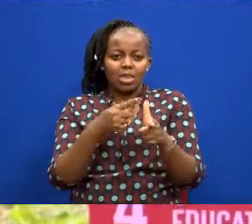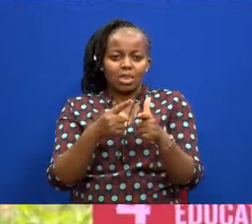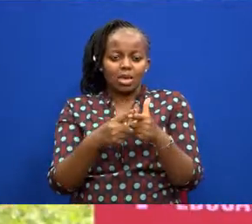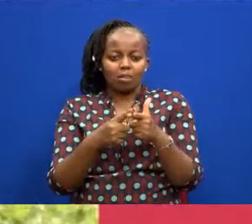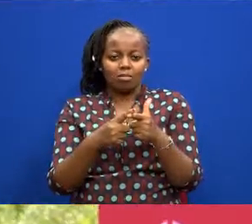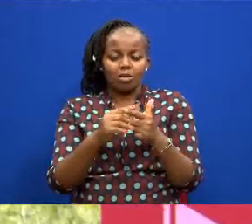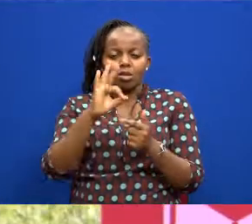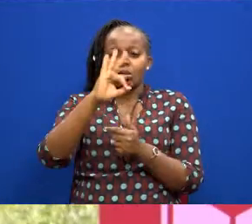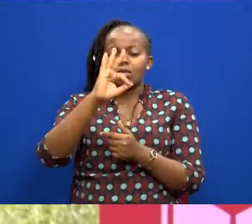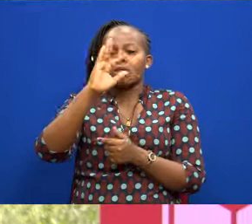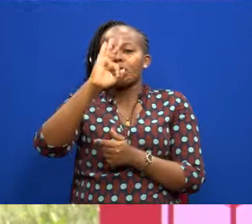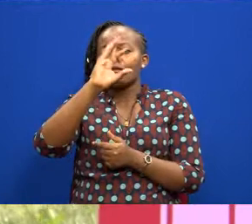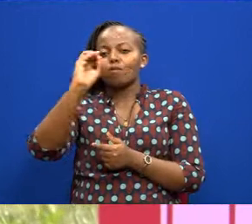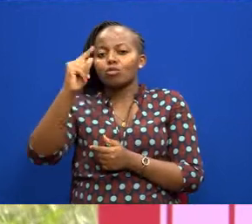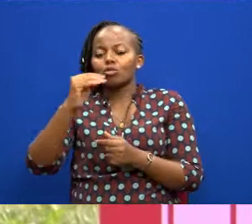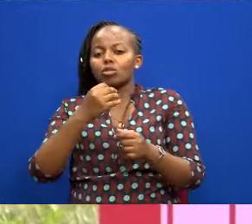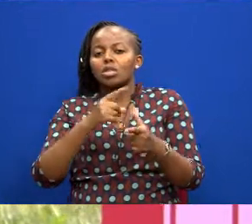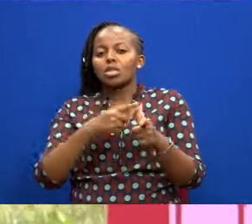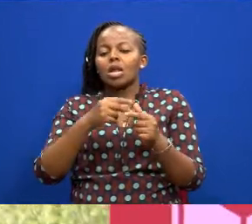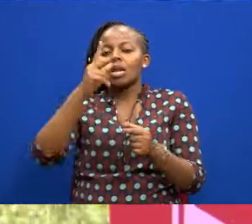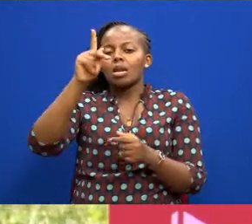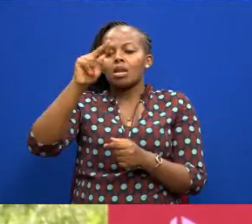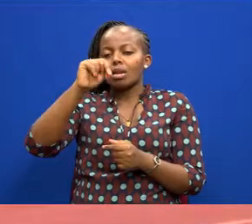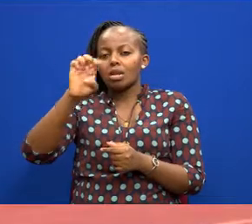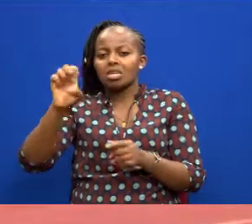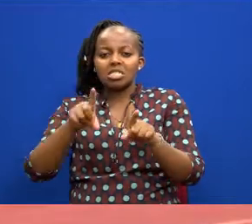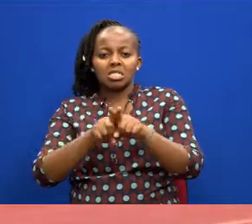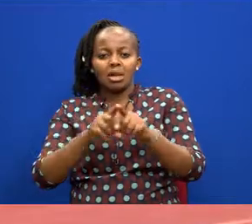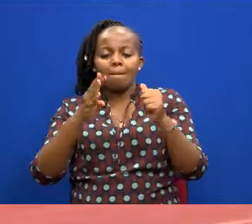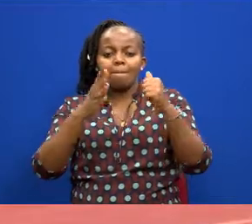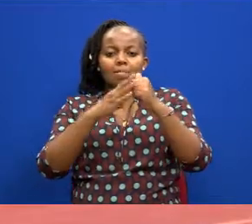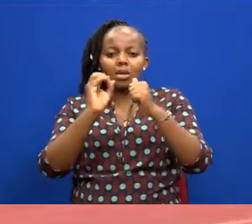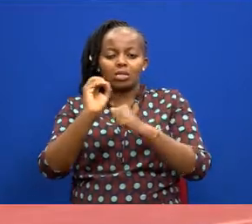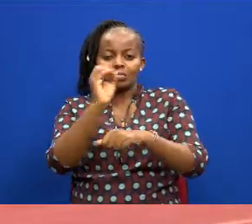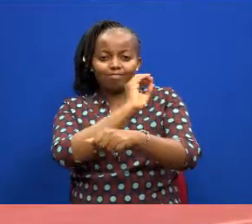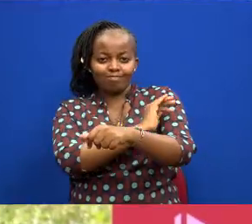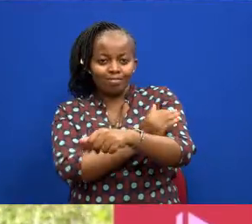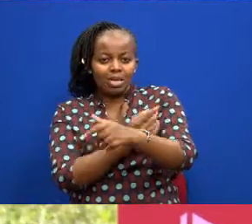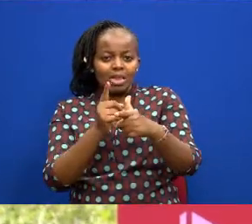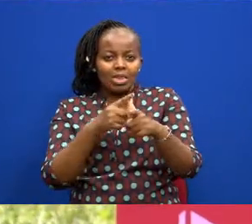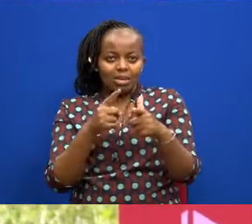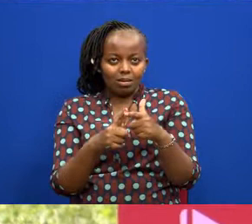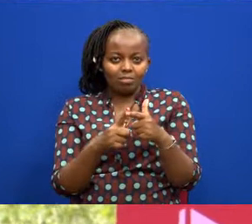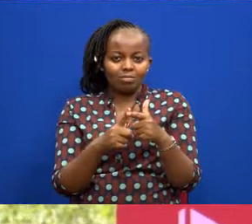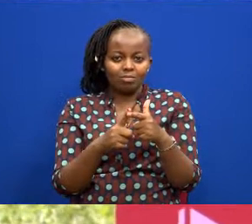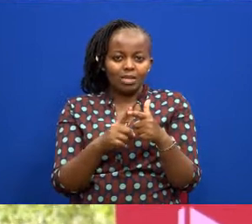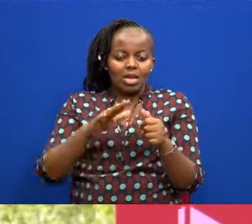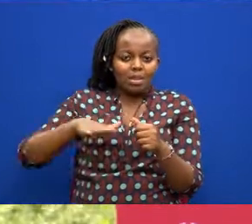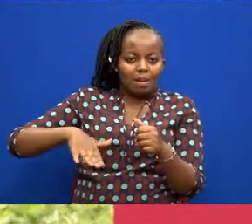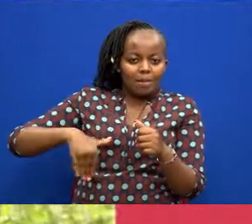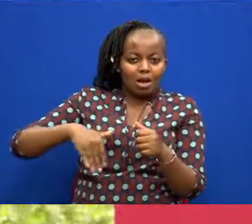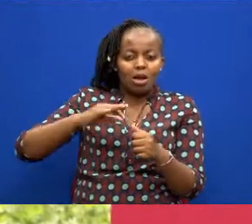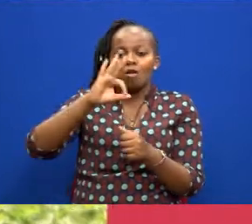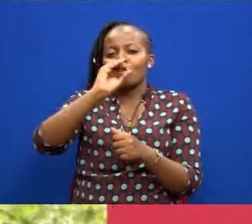foot, the knee should be at an angle of 90 degrees, and the back foot or back leg at an angle